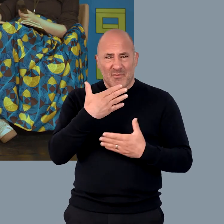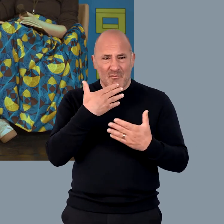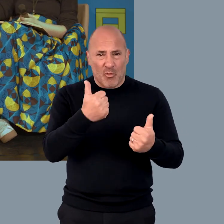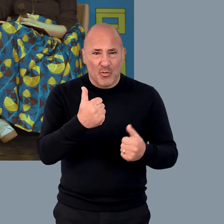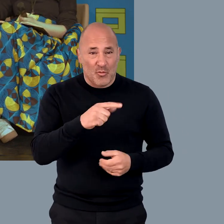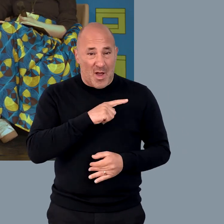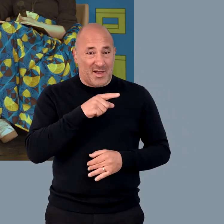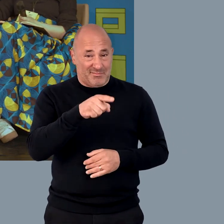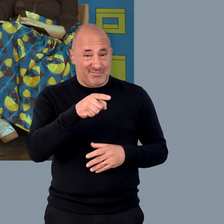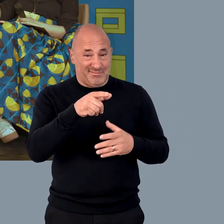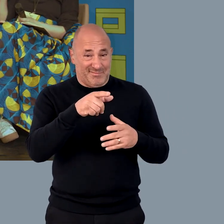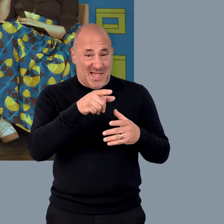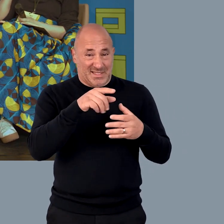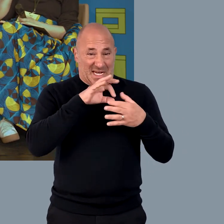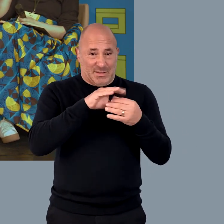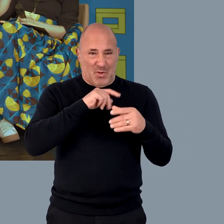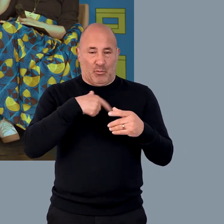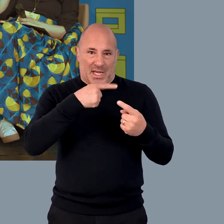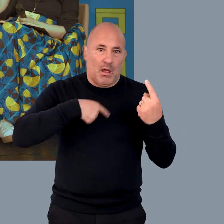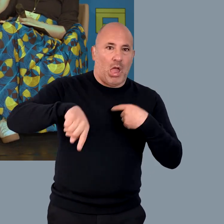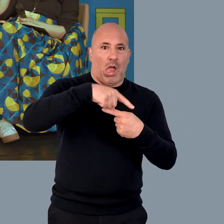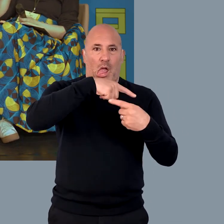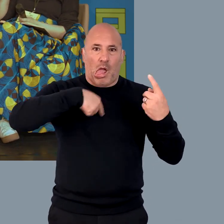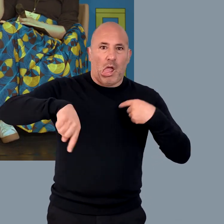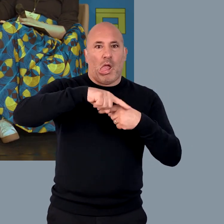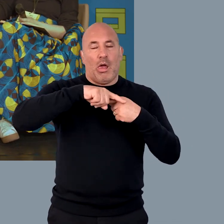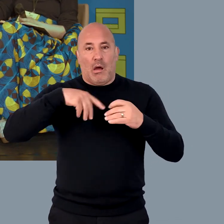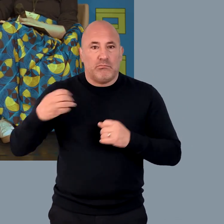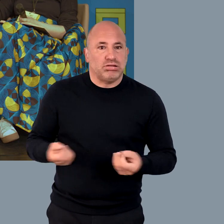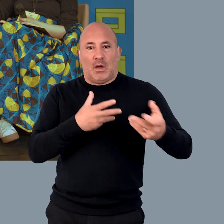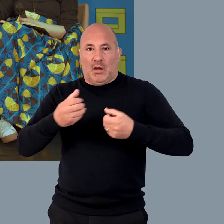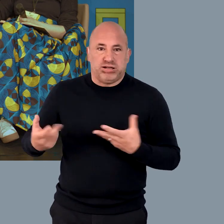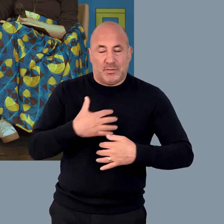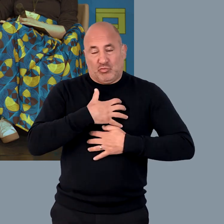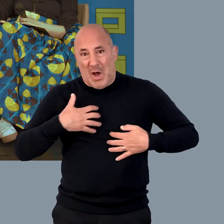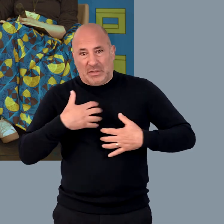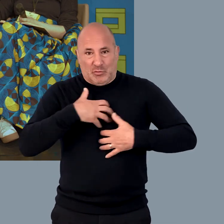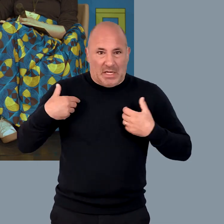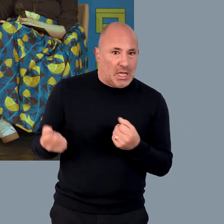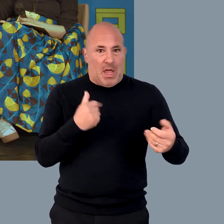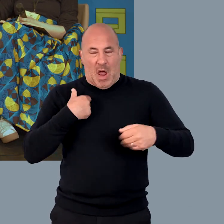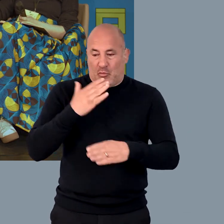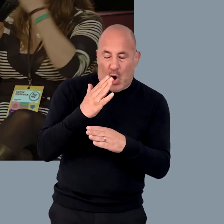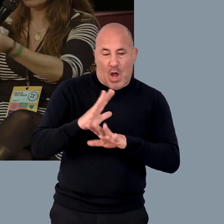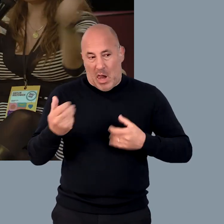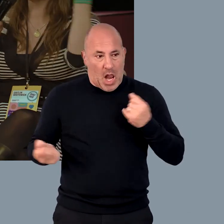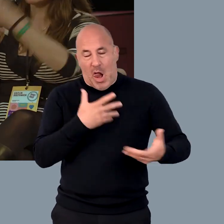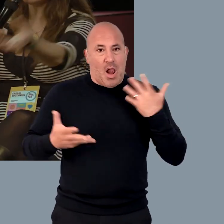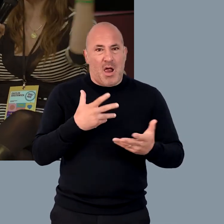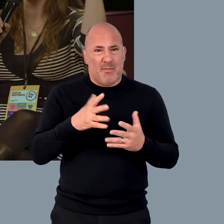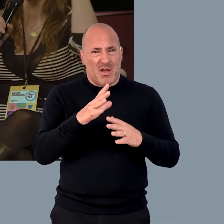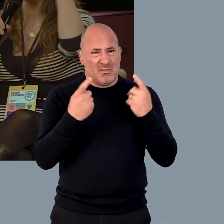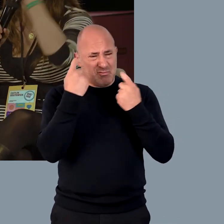is, I thank you so much for bringing that up, because that's actually really the foundation about why we're in this